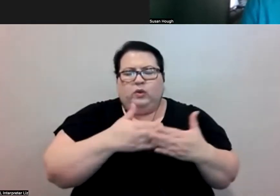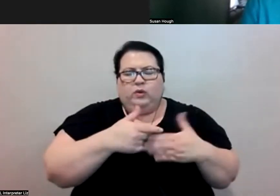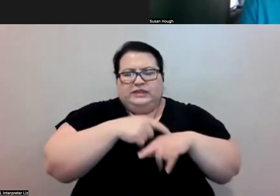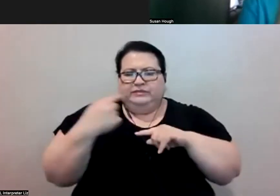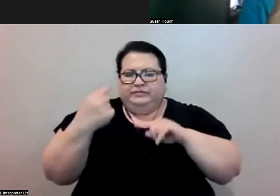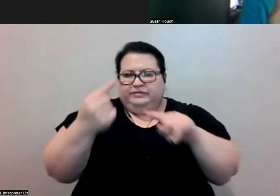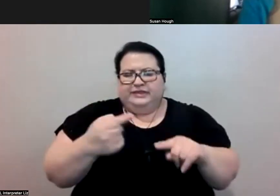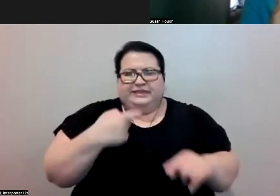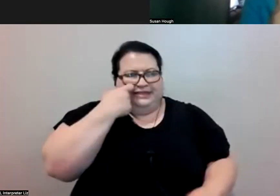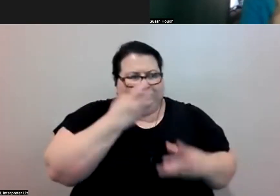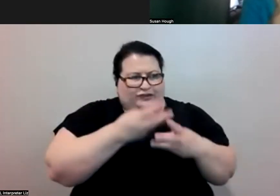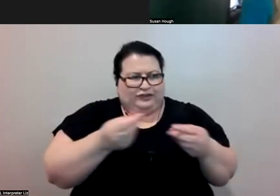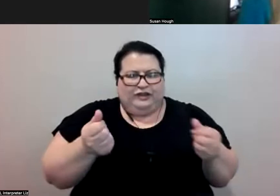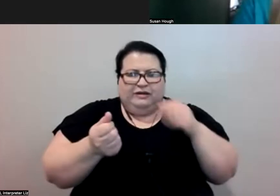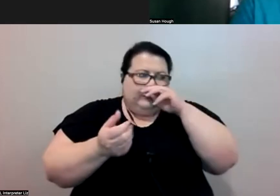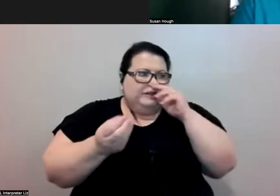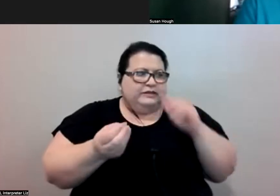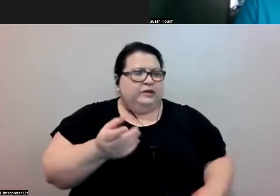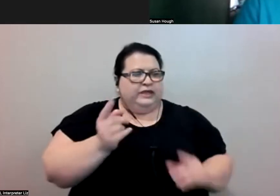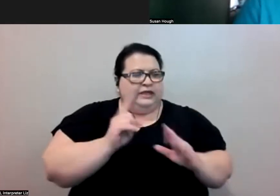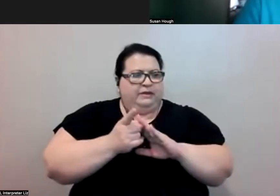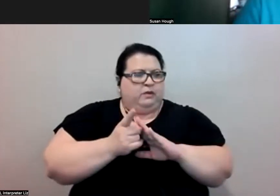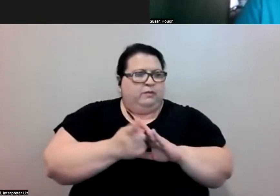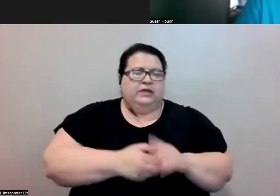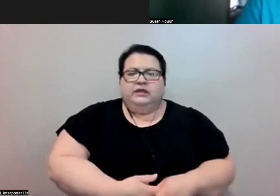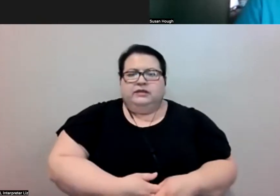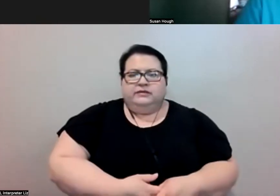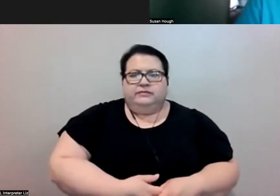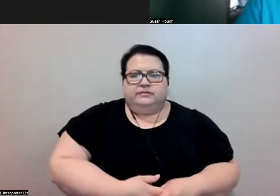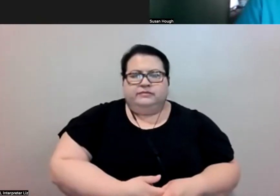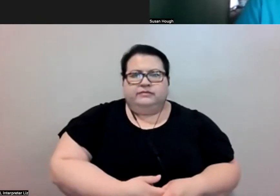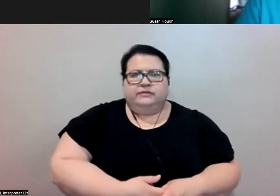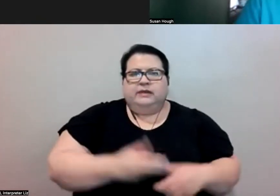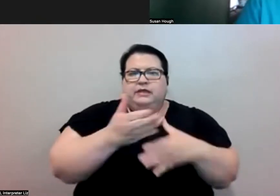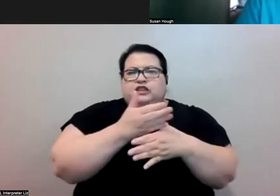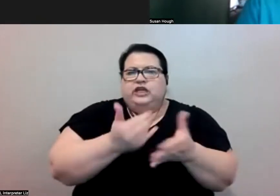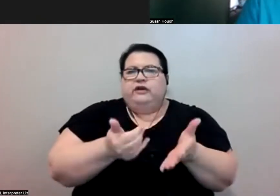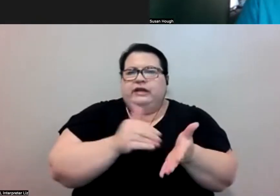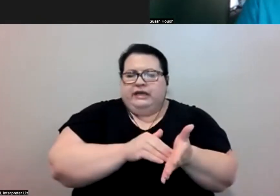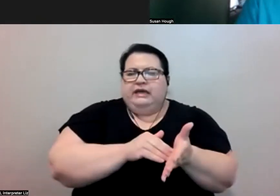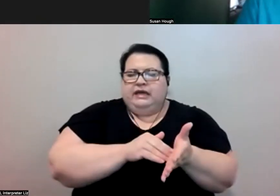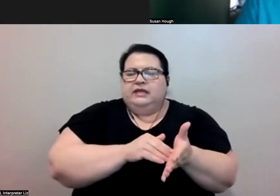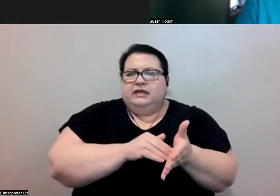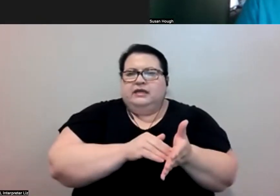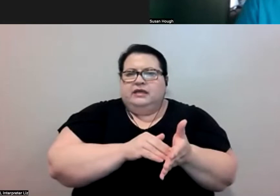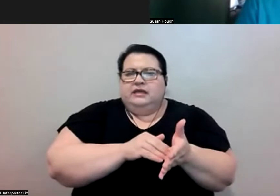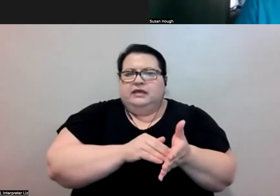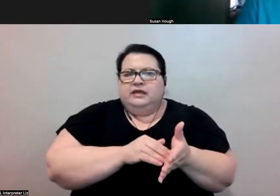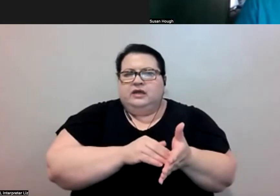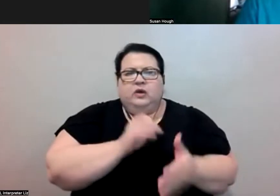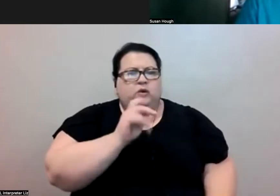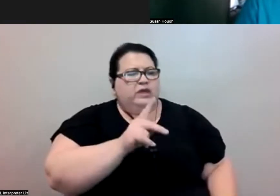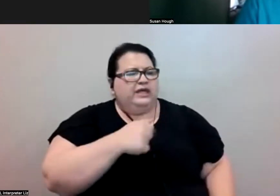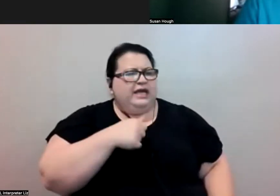now resolved it. And so just give me one moment. I'm going to reshare screens again. Okay, I think